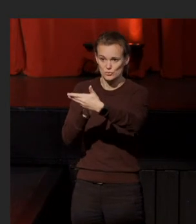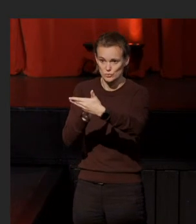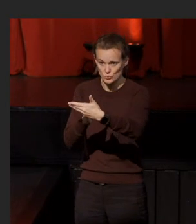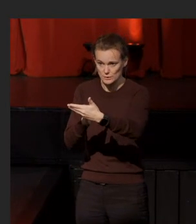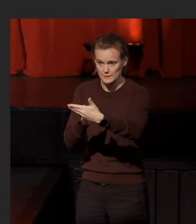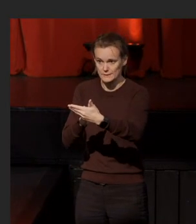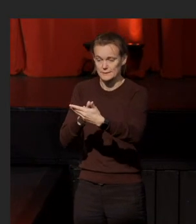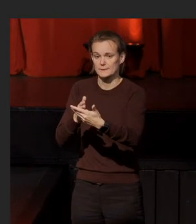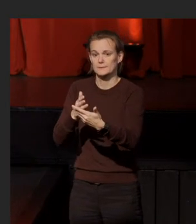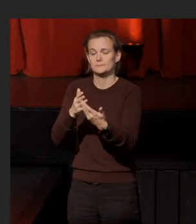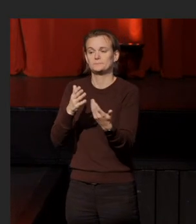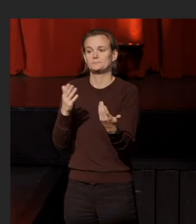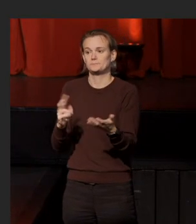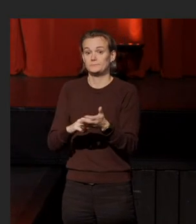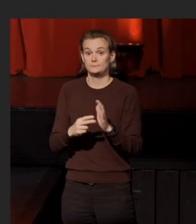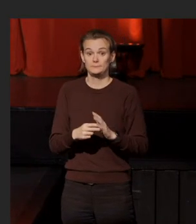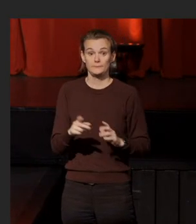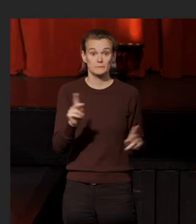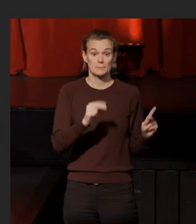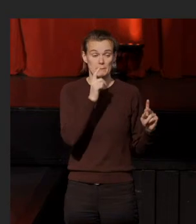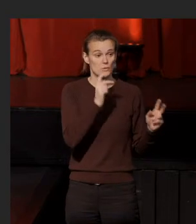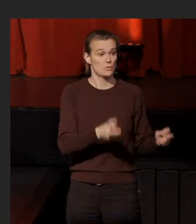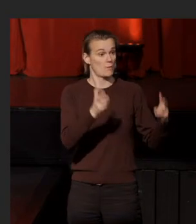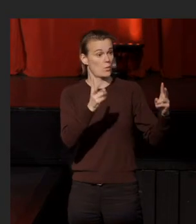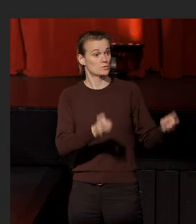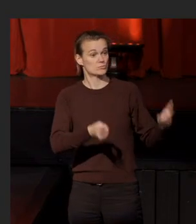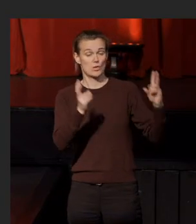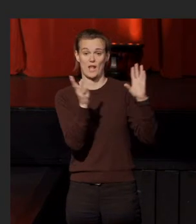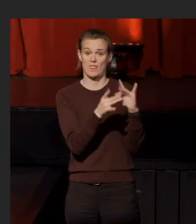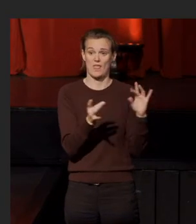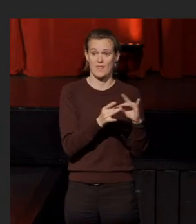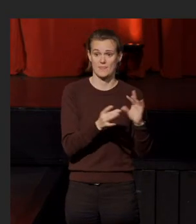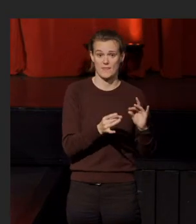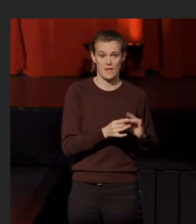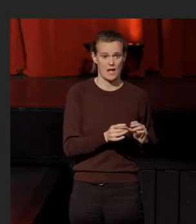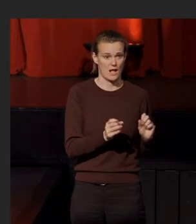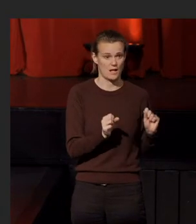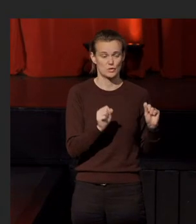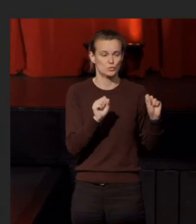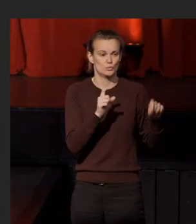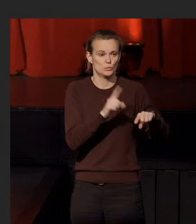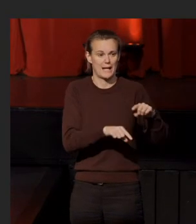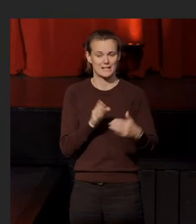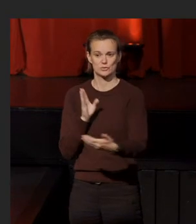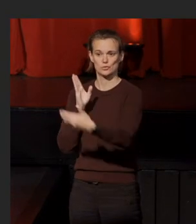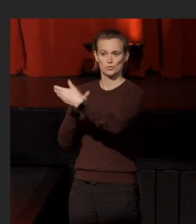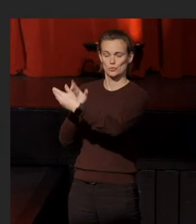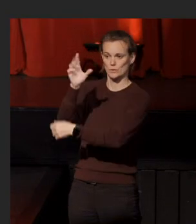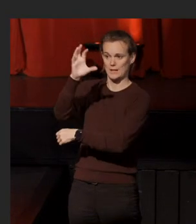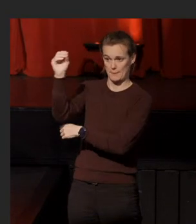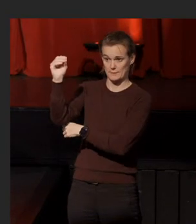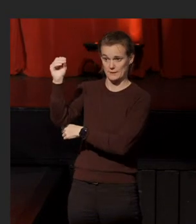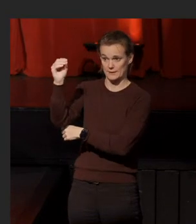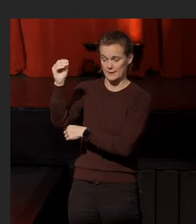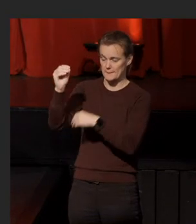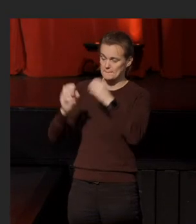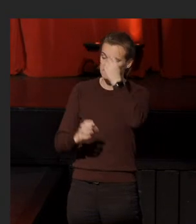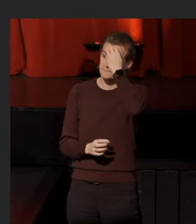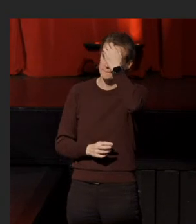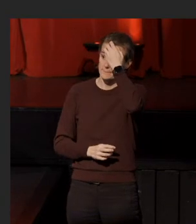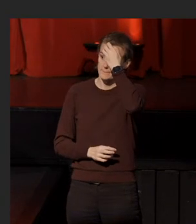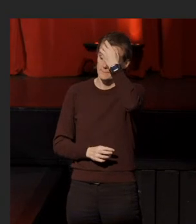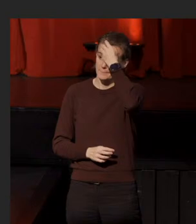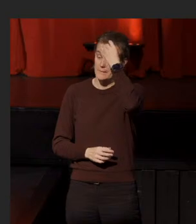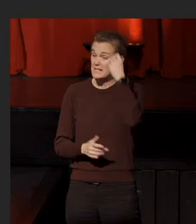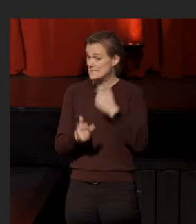based on what people post on their platforms. And I think that, the interesting thing here is definitely the